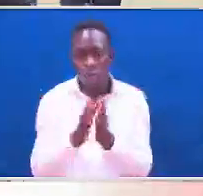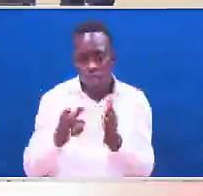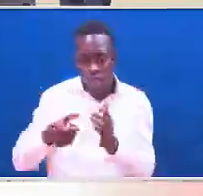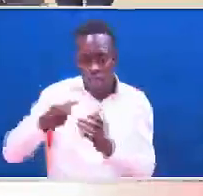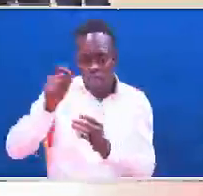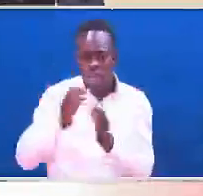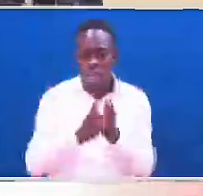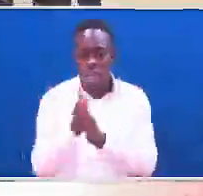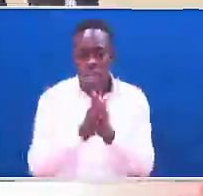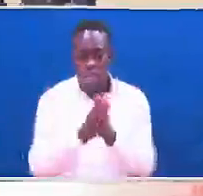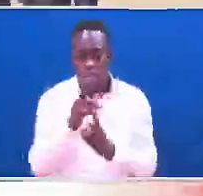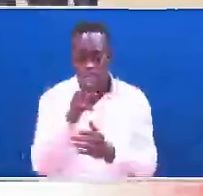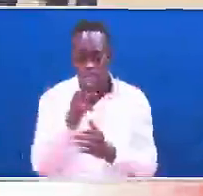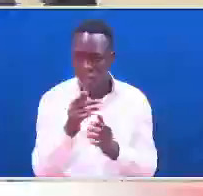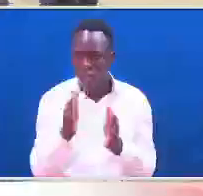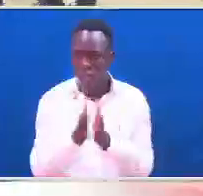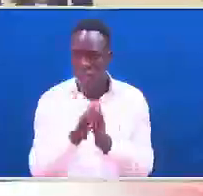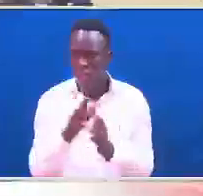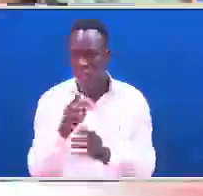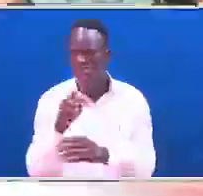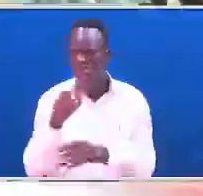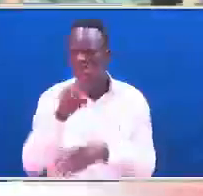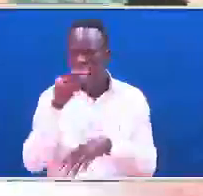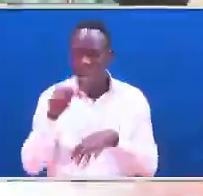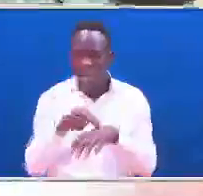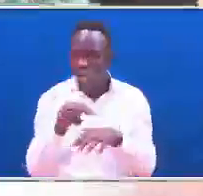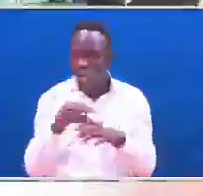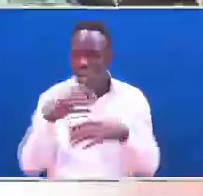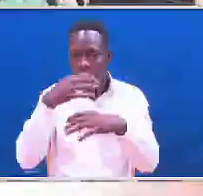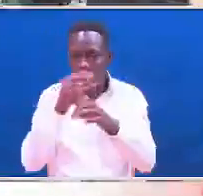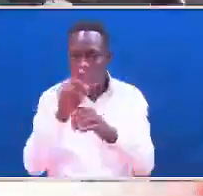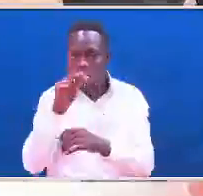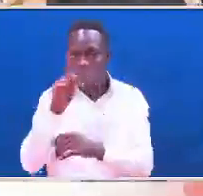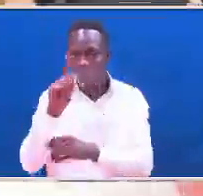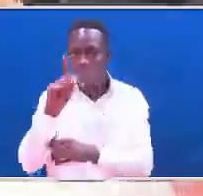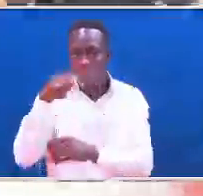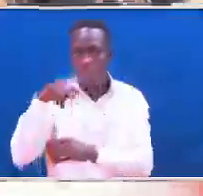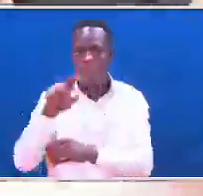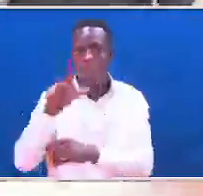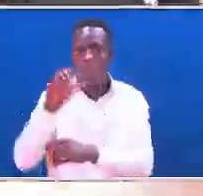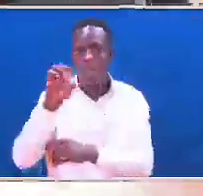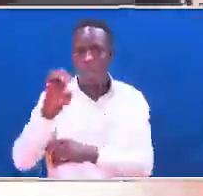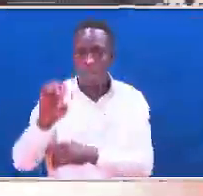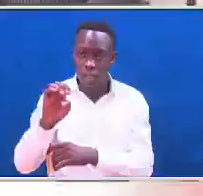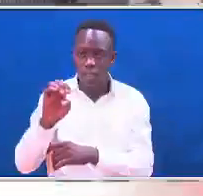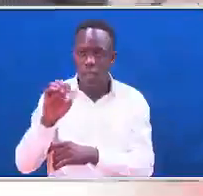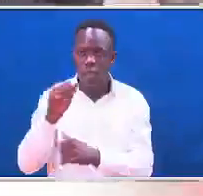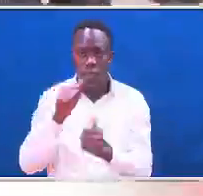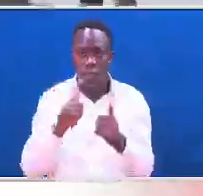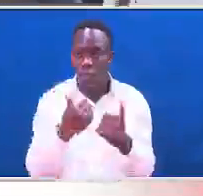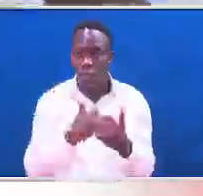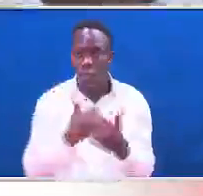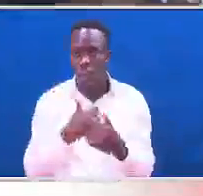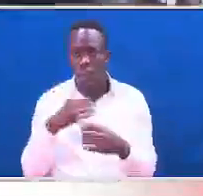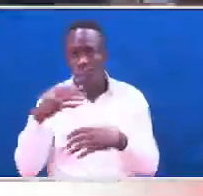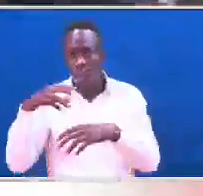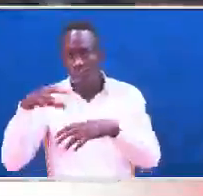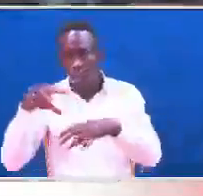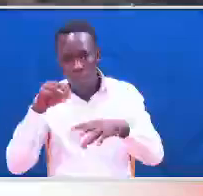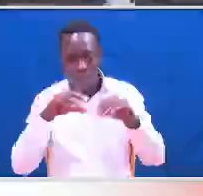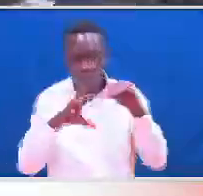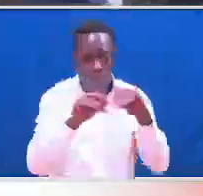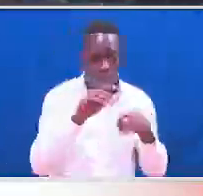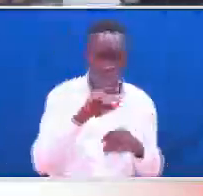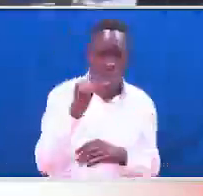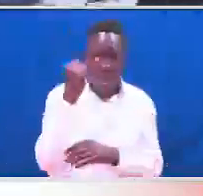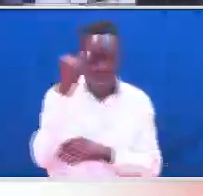interest. This is according to a national survey by One Pulse, a consumer survey firm that collects insights in real time through